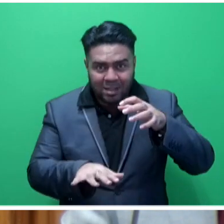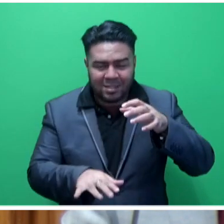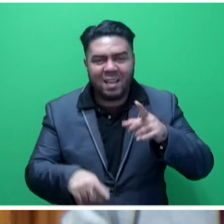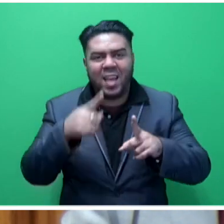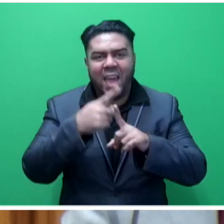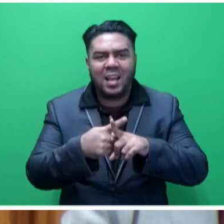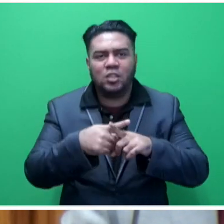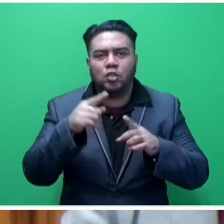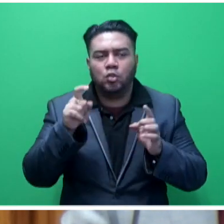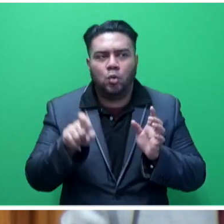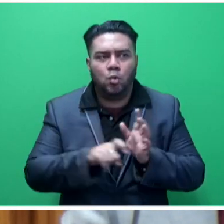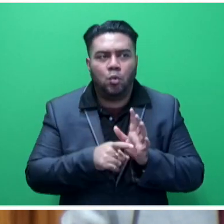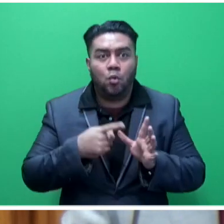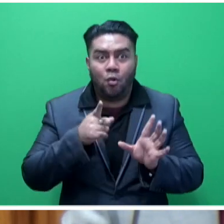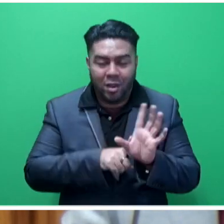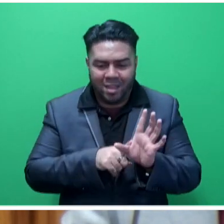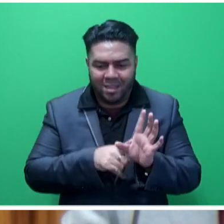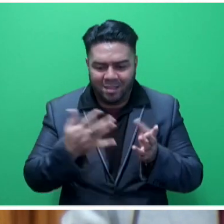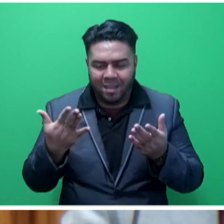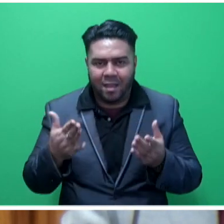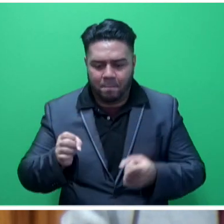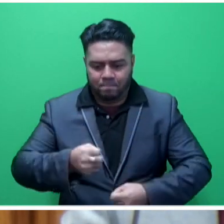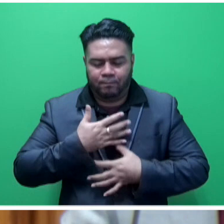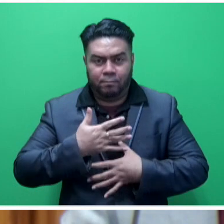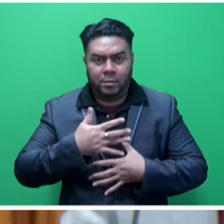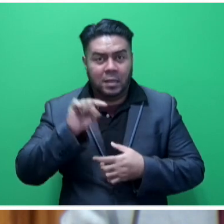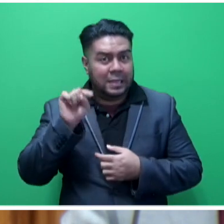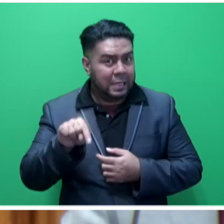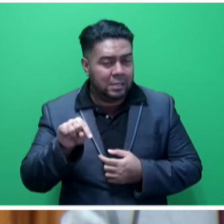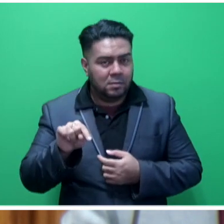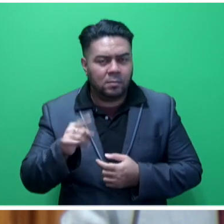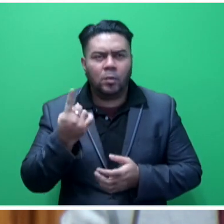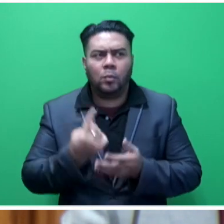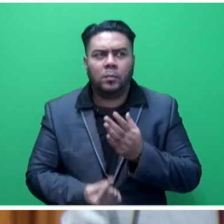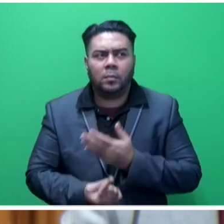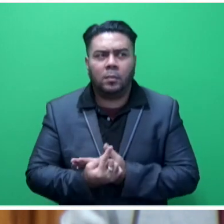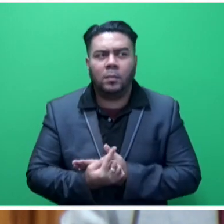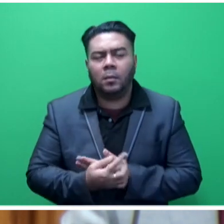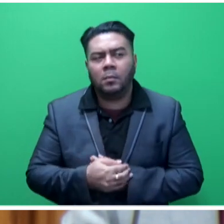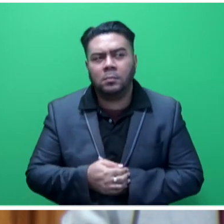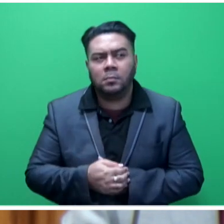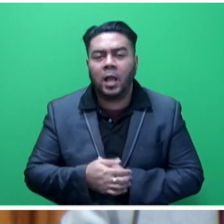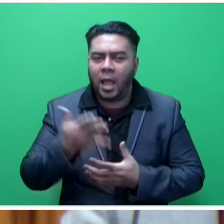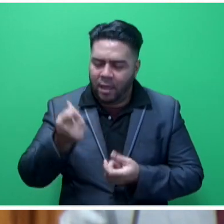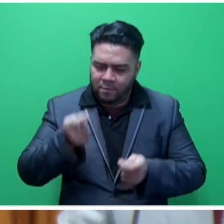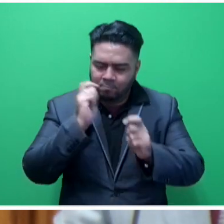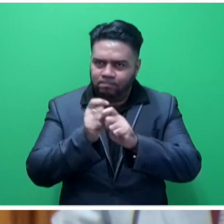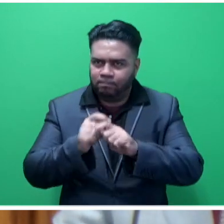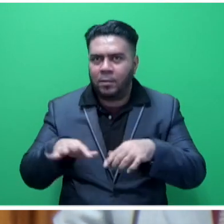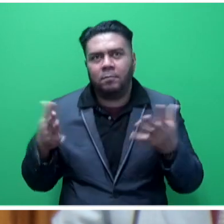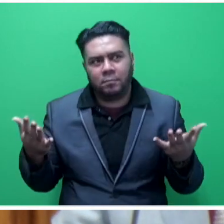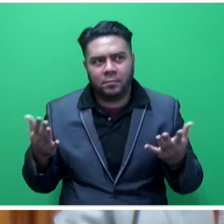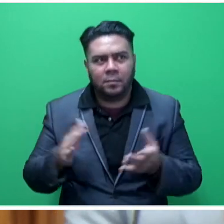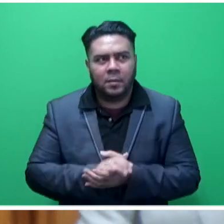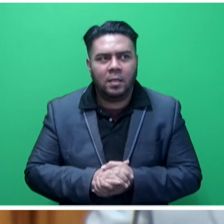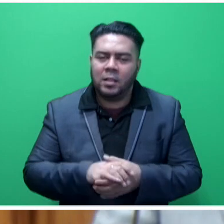department. And so this had gone through its repairs, and as I speak,